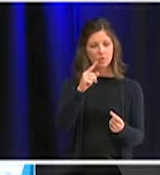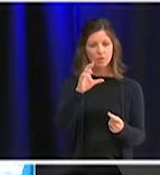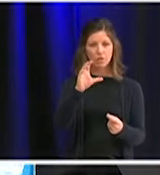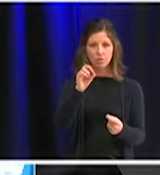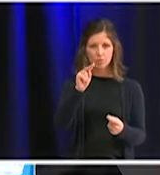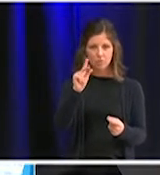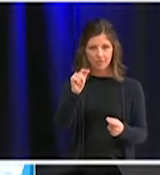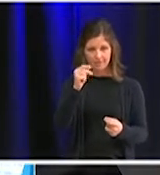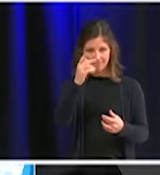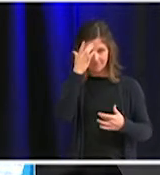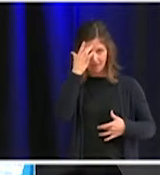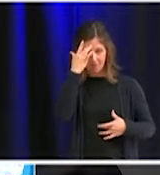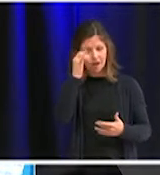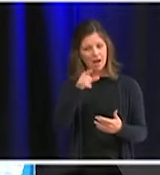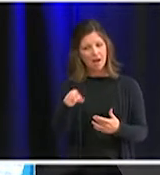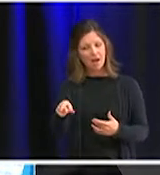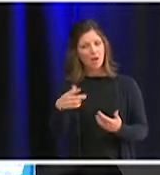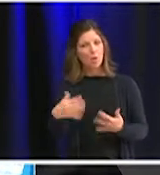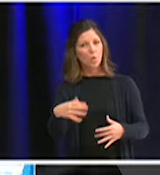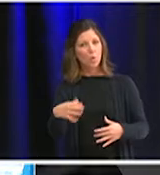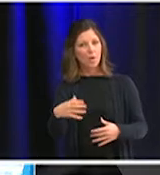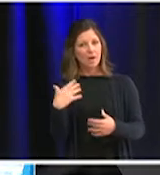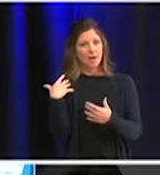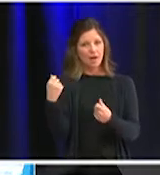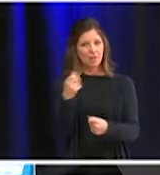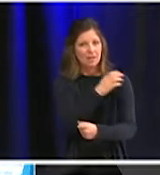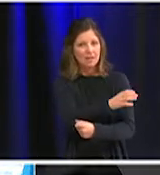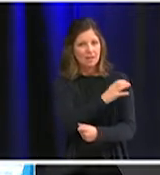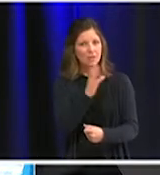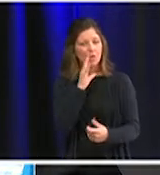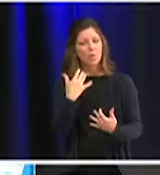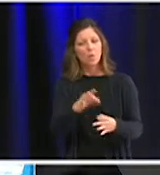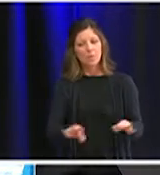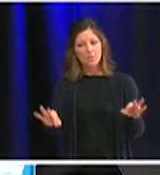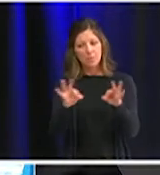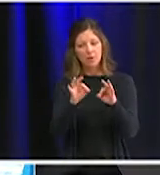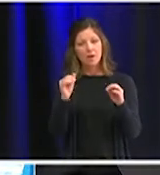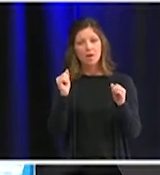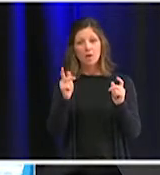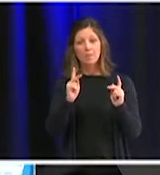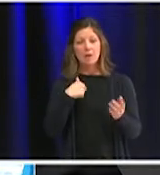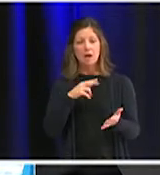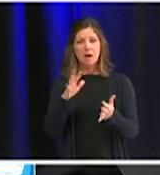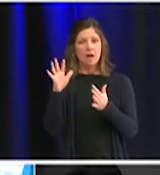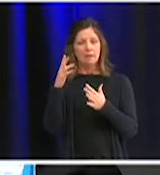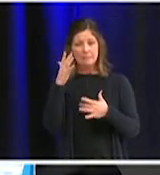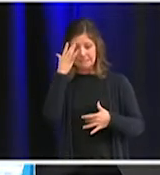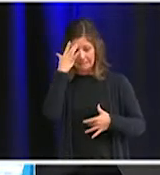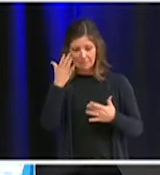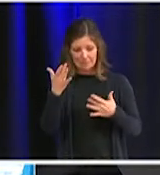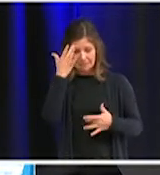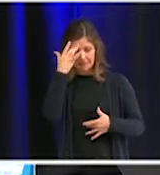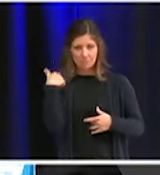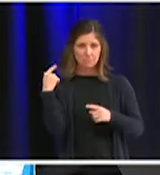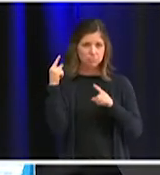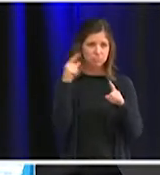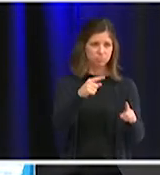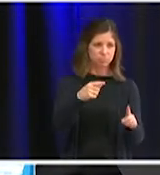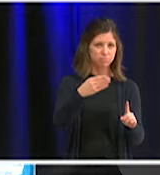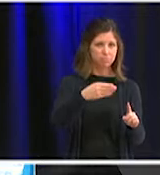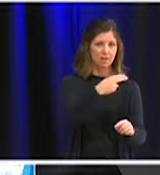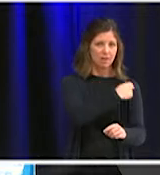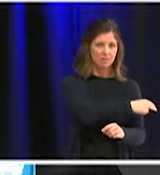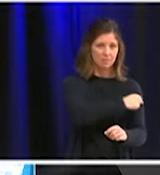a very key role, because everybody's going to try to rush to the hospital, but your community health centers and Board of Health are going to have to